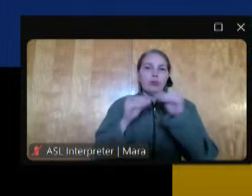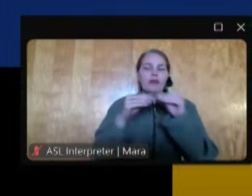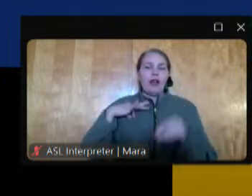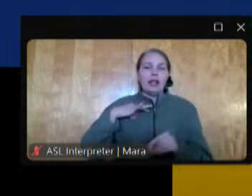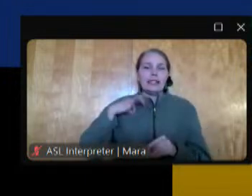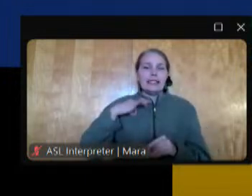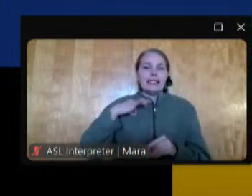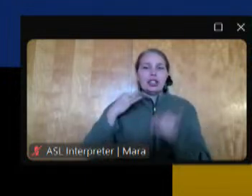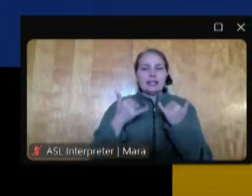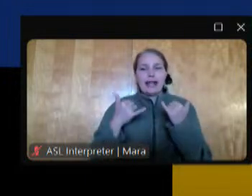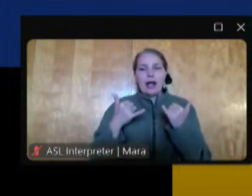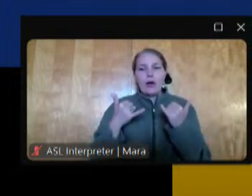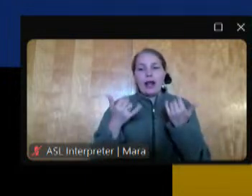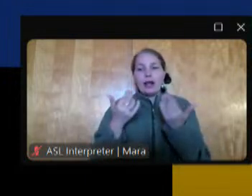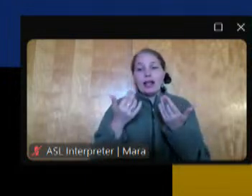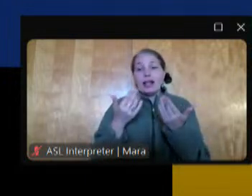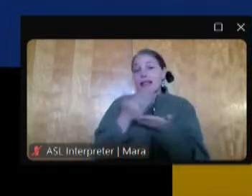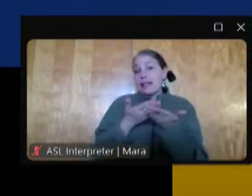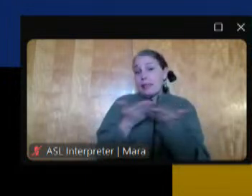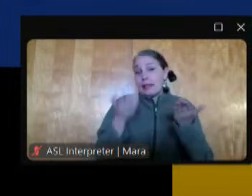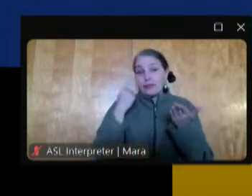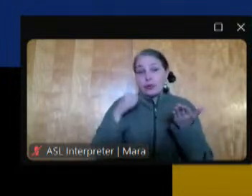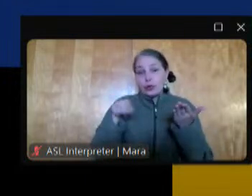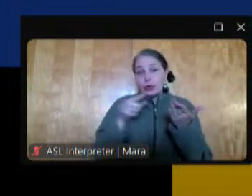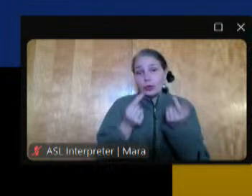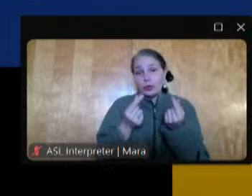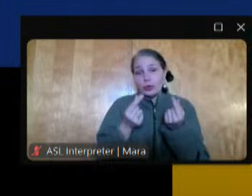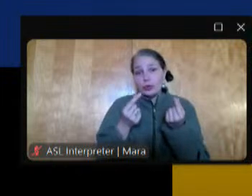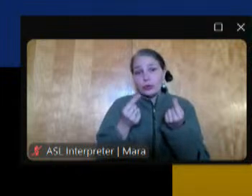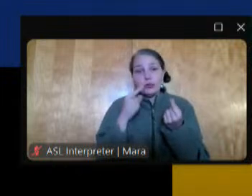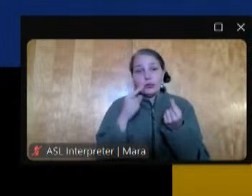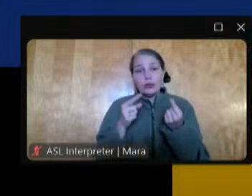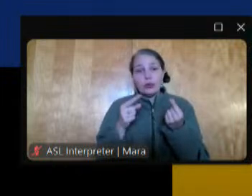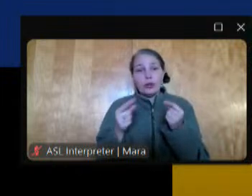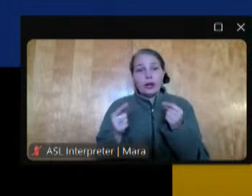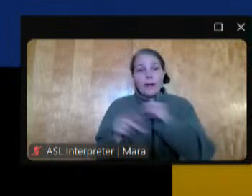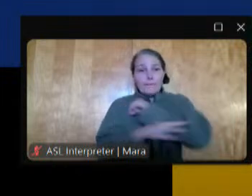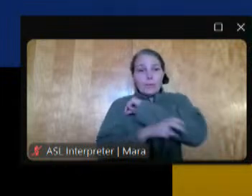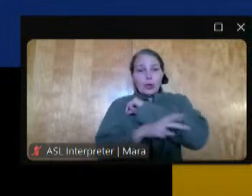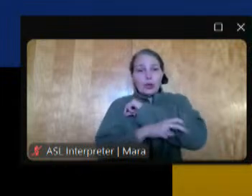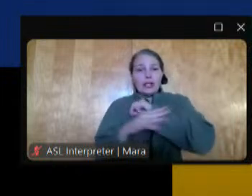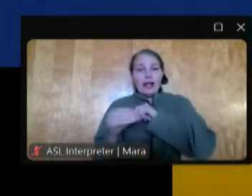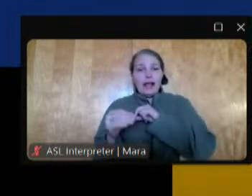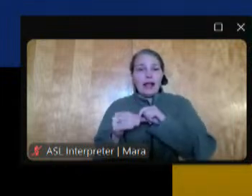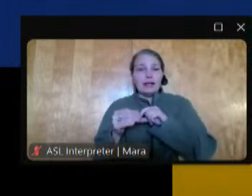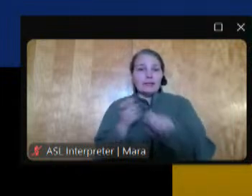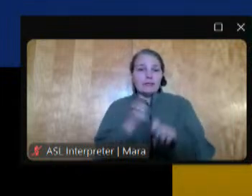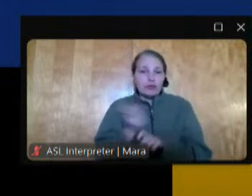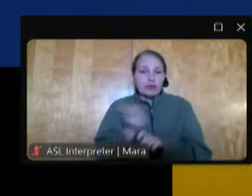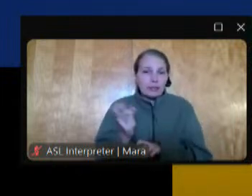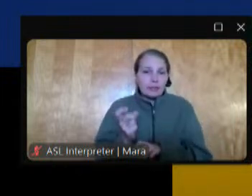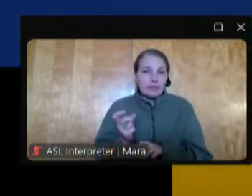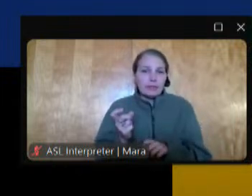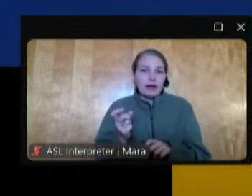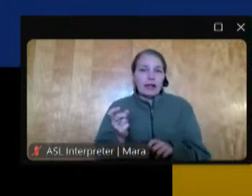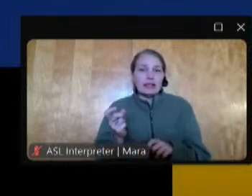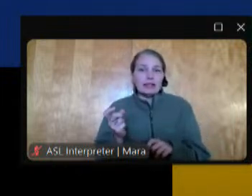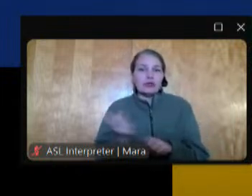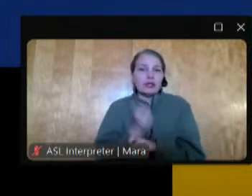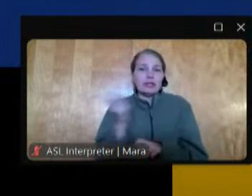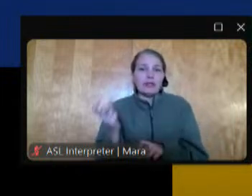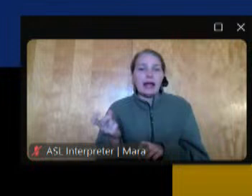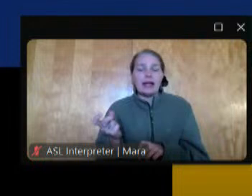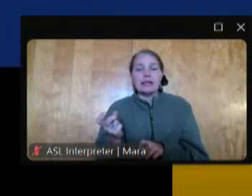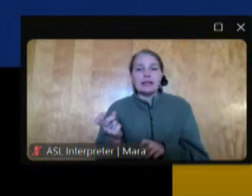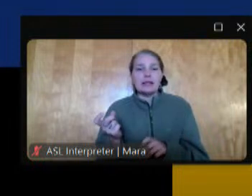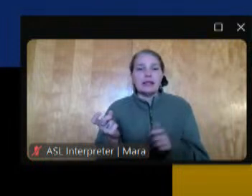some of the things that you can do for burglary and trespassing suppression is install doorbell cameras, cameras inside your home. If you